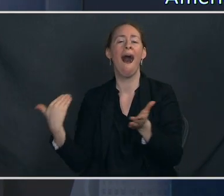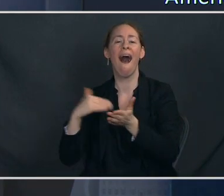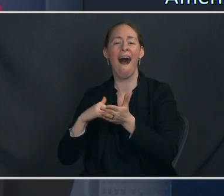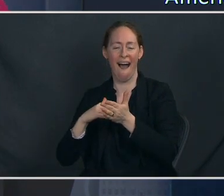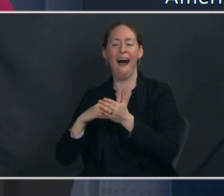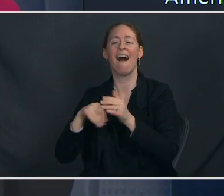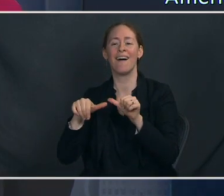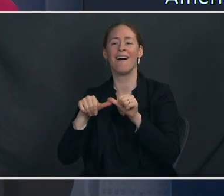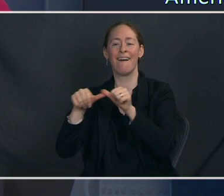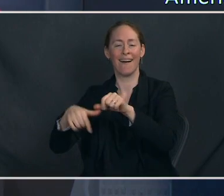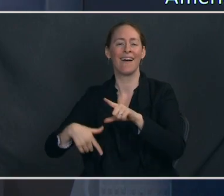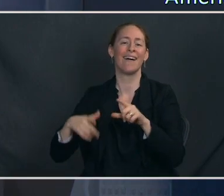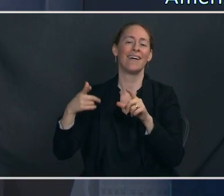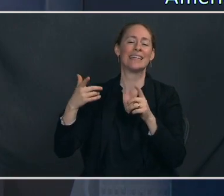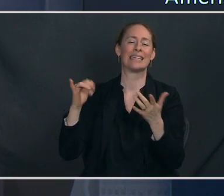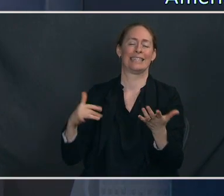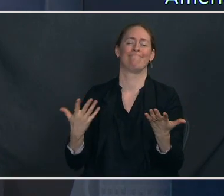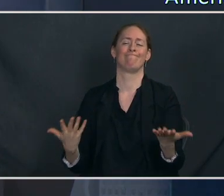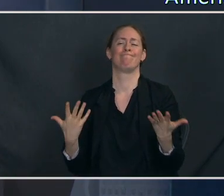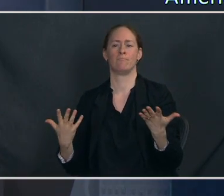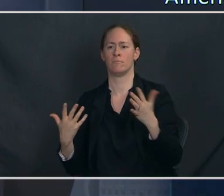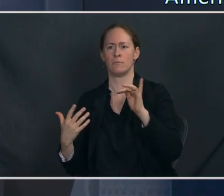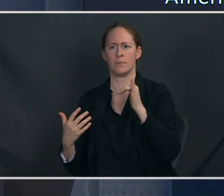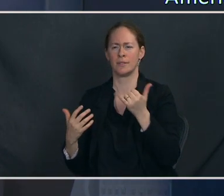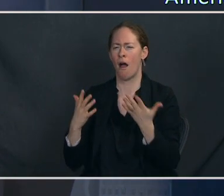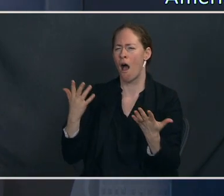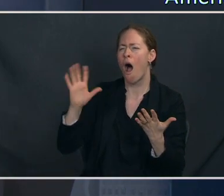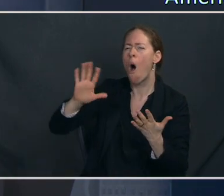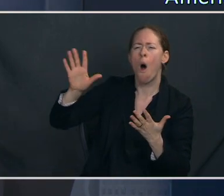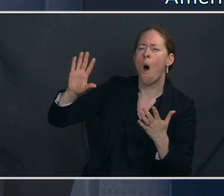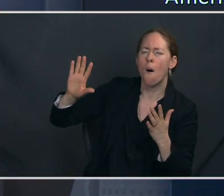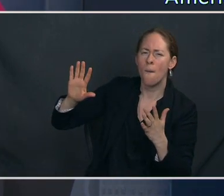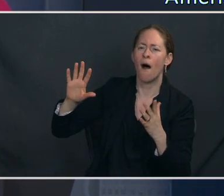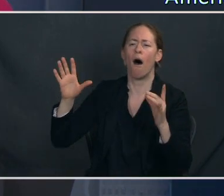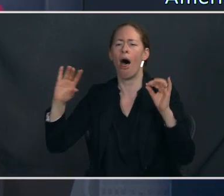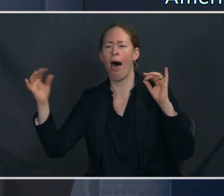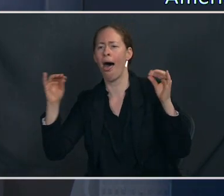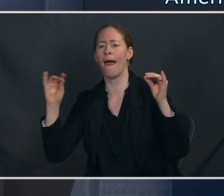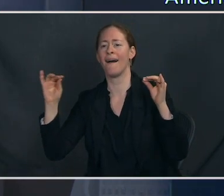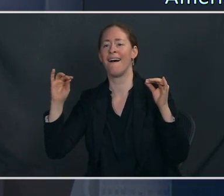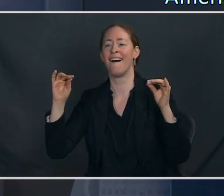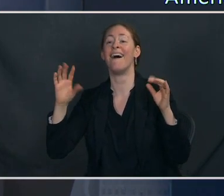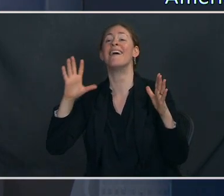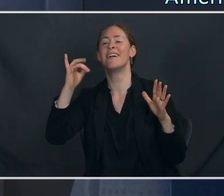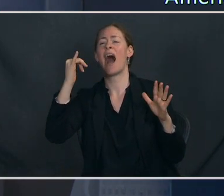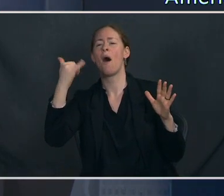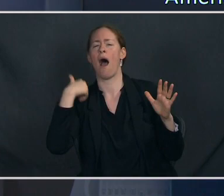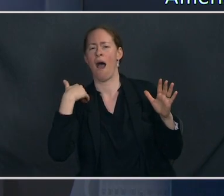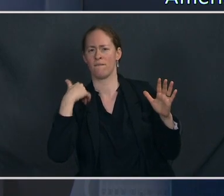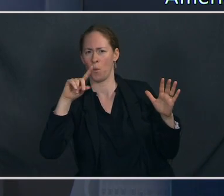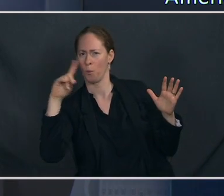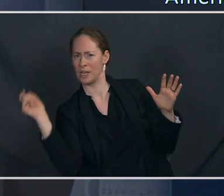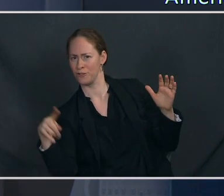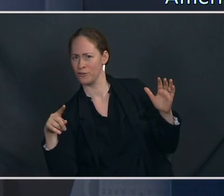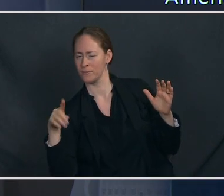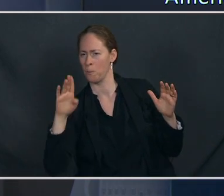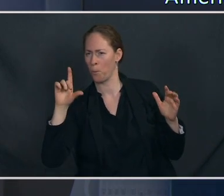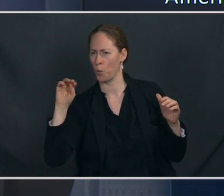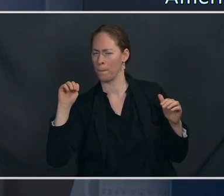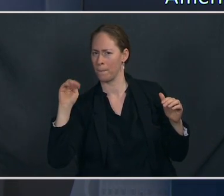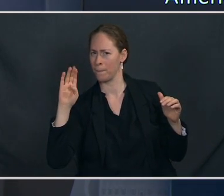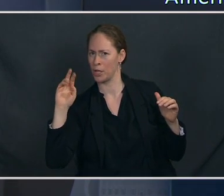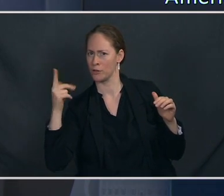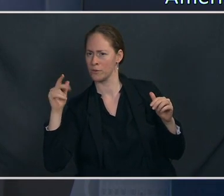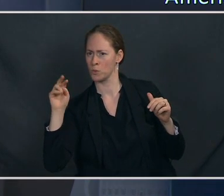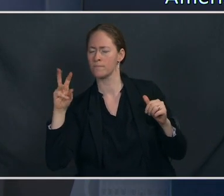Go ahead. And I know we met this morning, but tell us your name again. Mario Barker, Bloomberg News. Thank you, Ambassador Rice. Two questions. The first, what